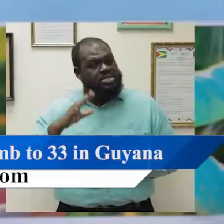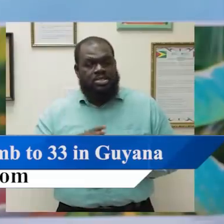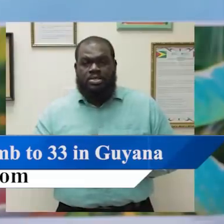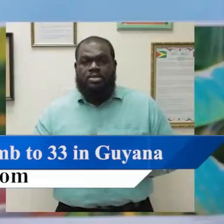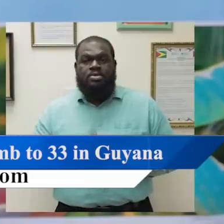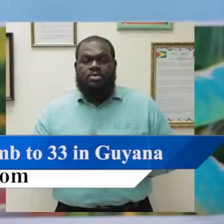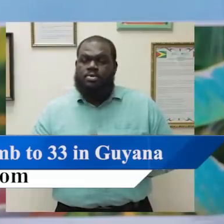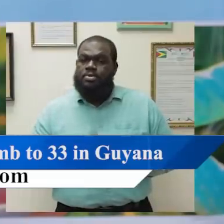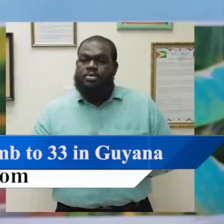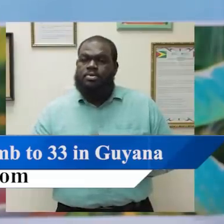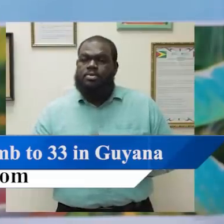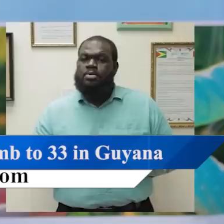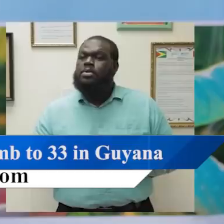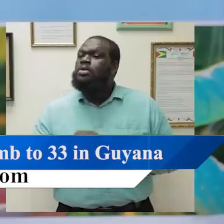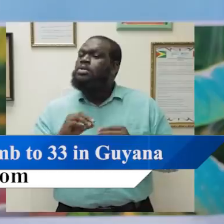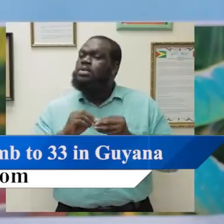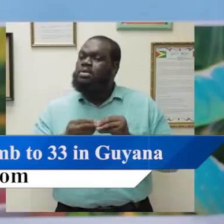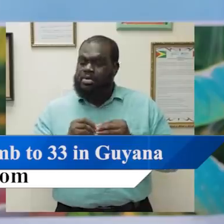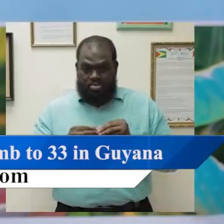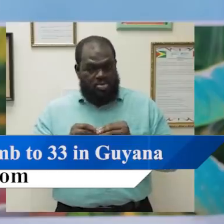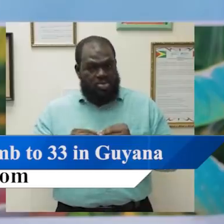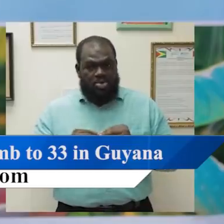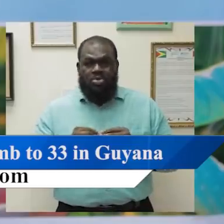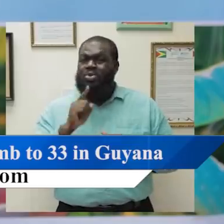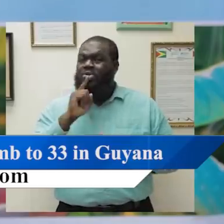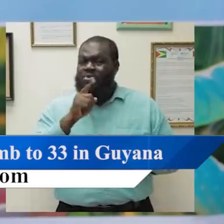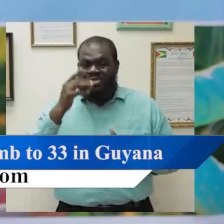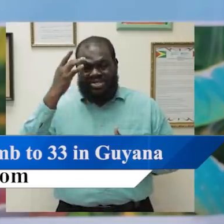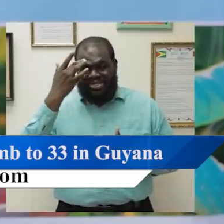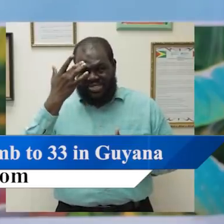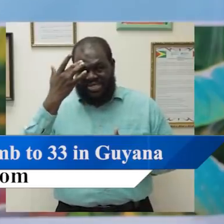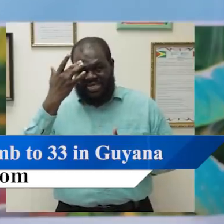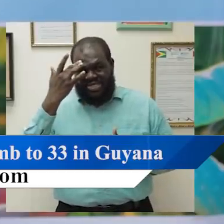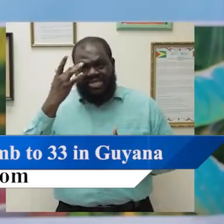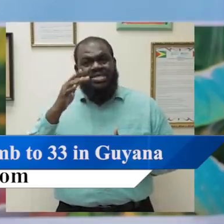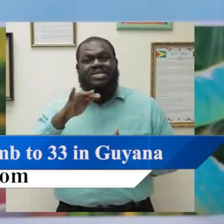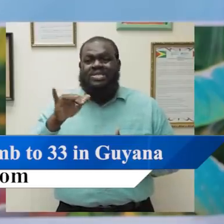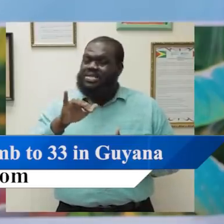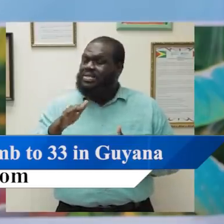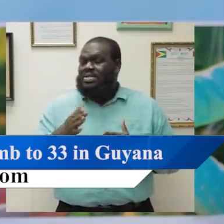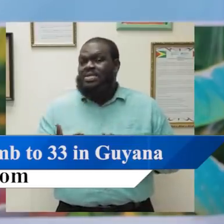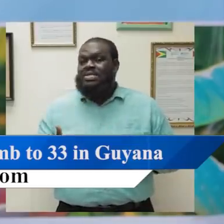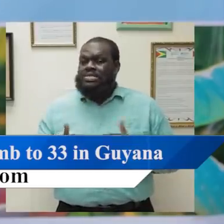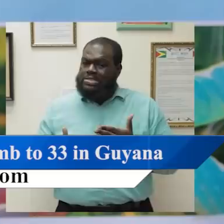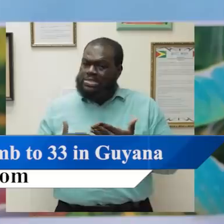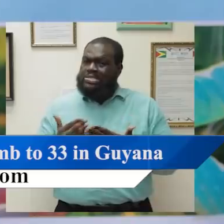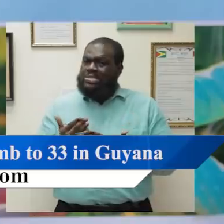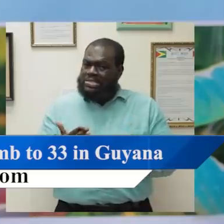see, the numbers of confirmed cases as well as deaths are